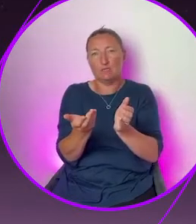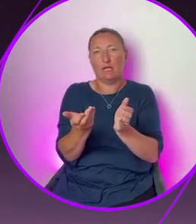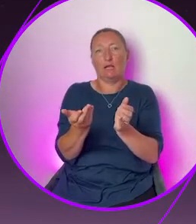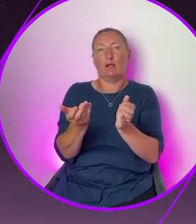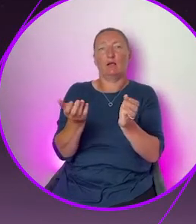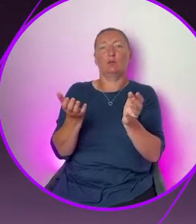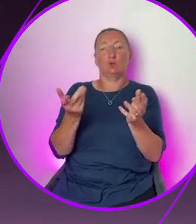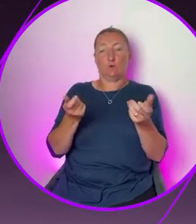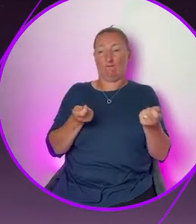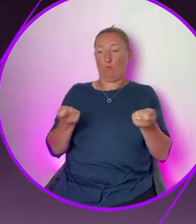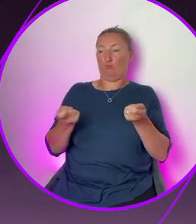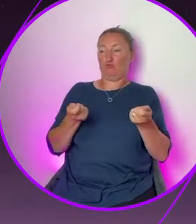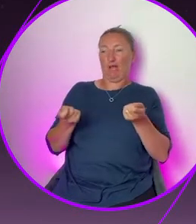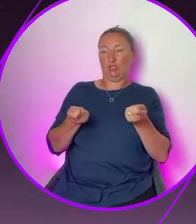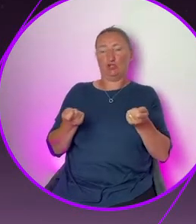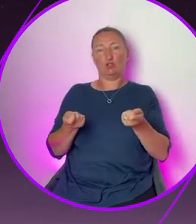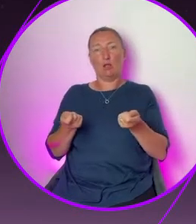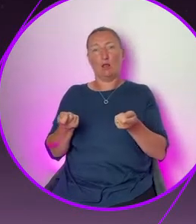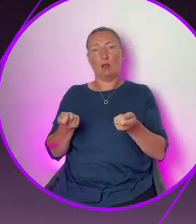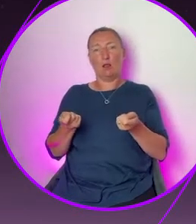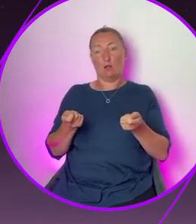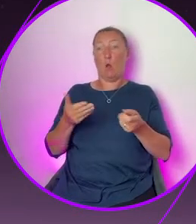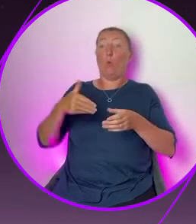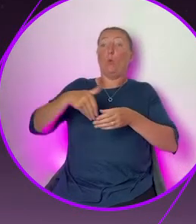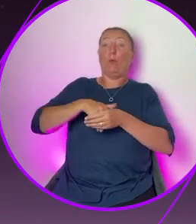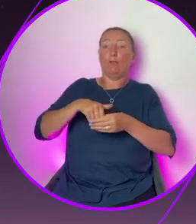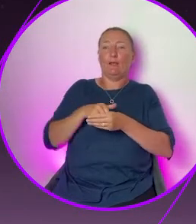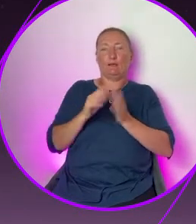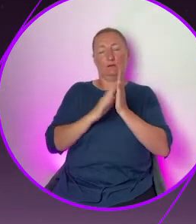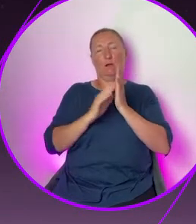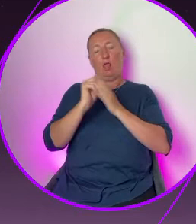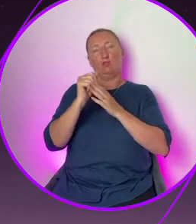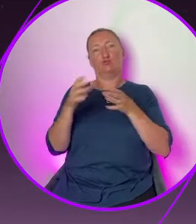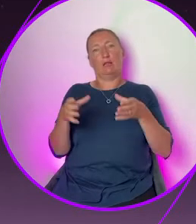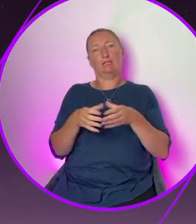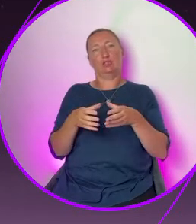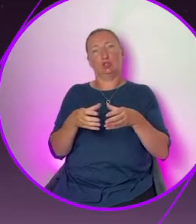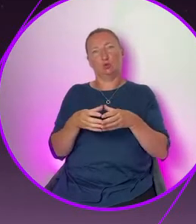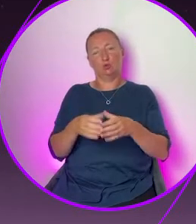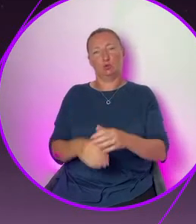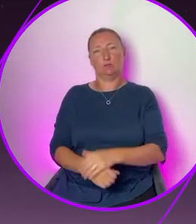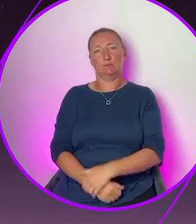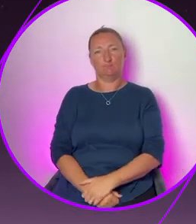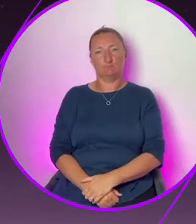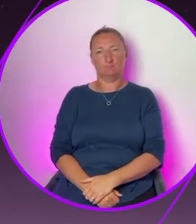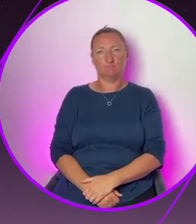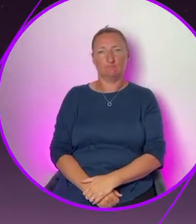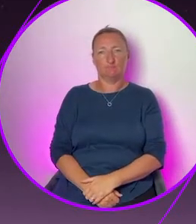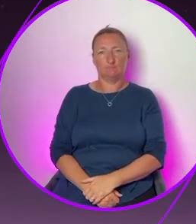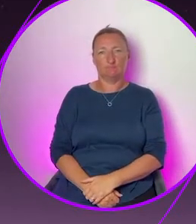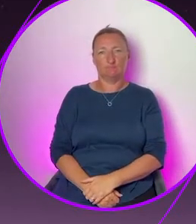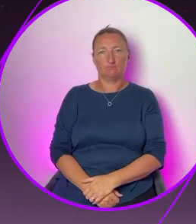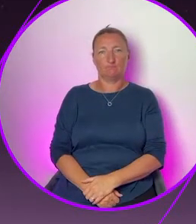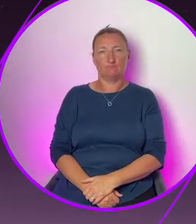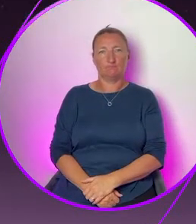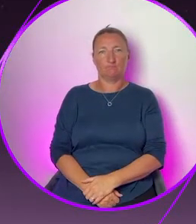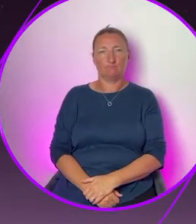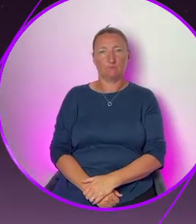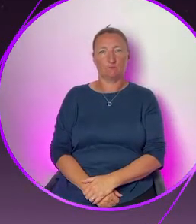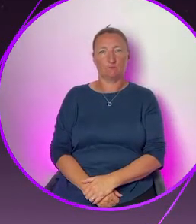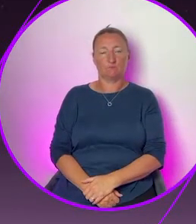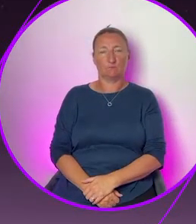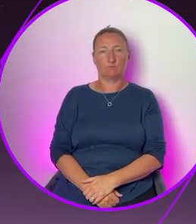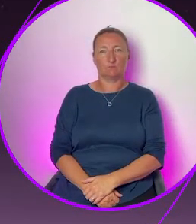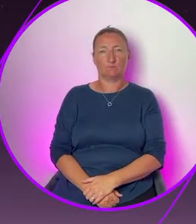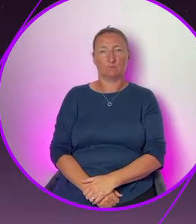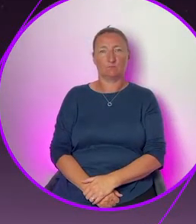management positions and so on within cultural institutions. So in addition, oh yes, I have a very long monologue here.